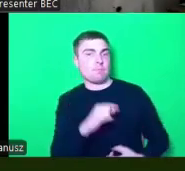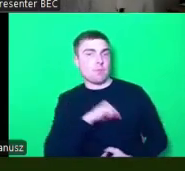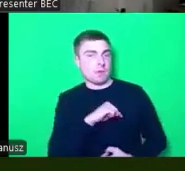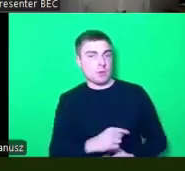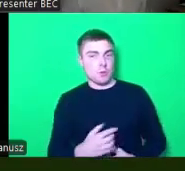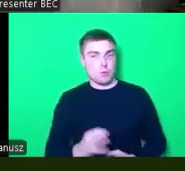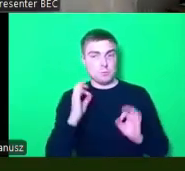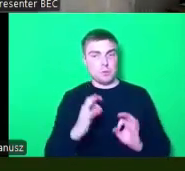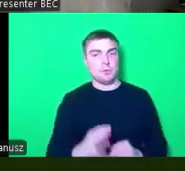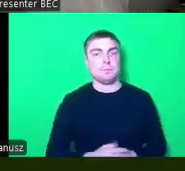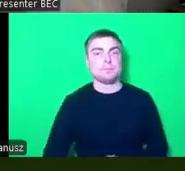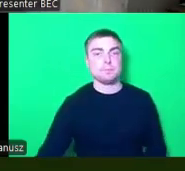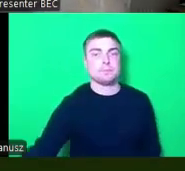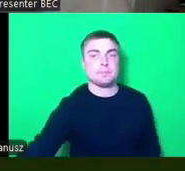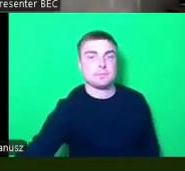Okay.